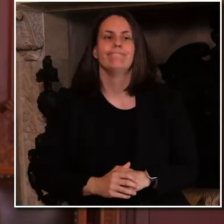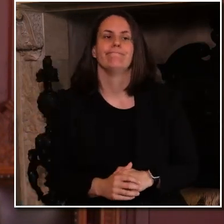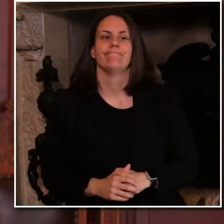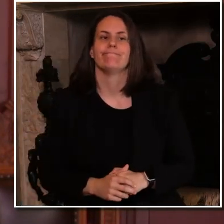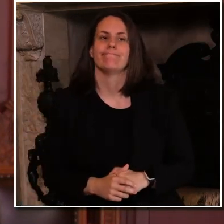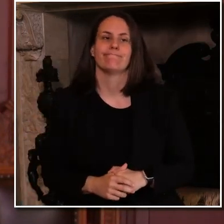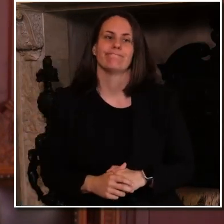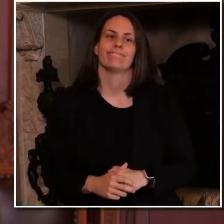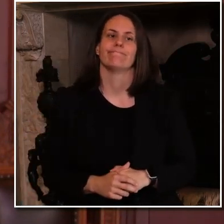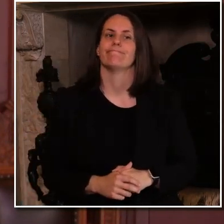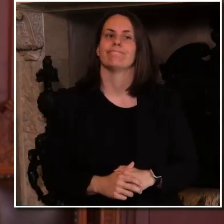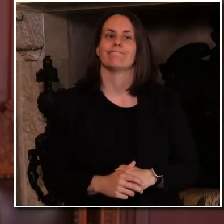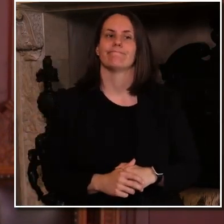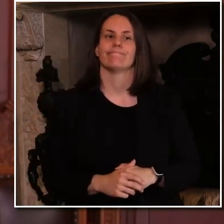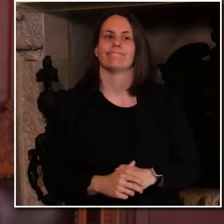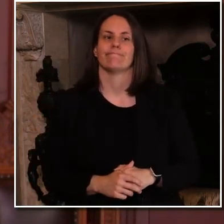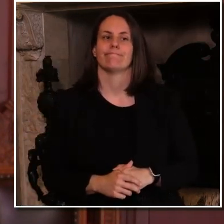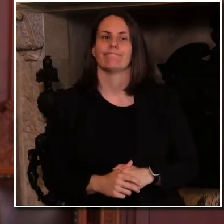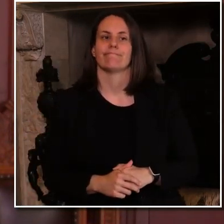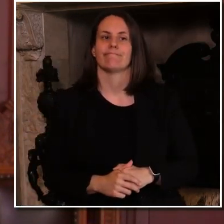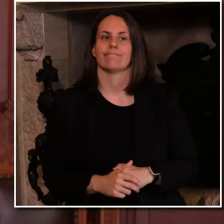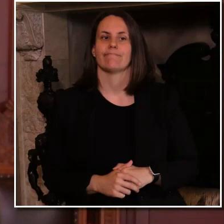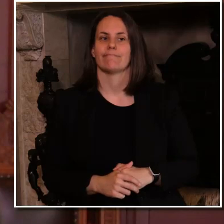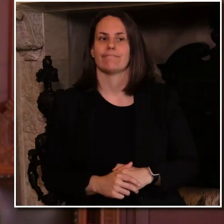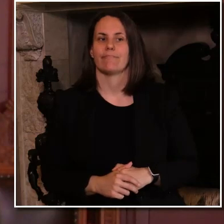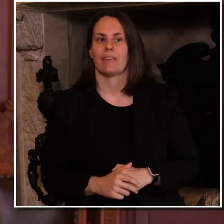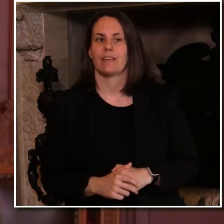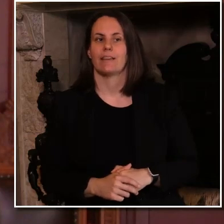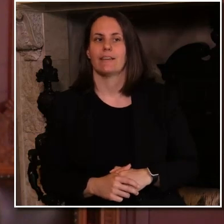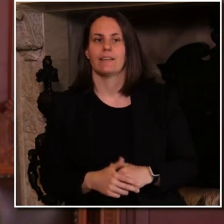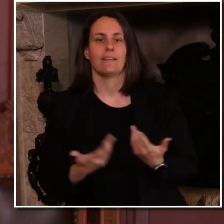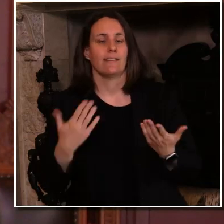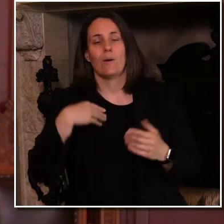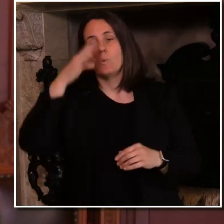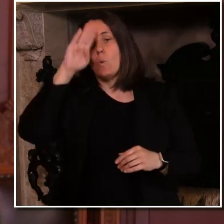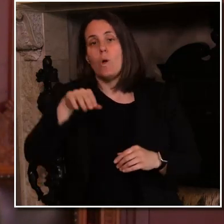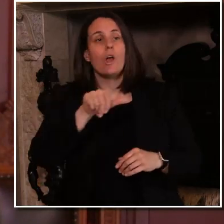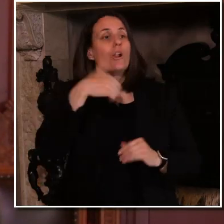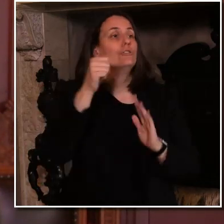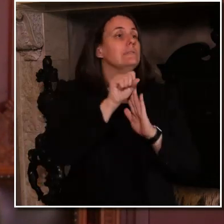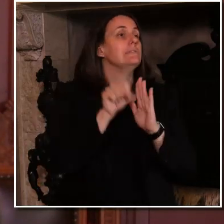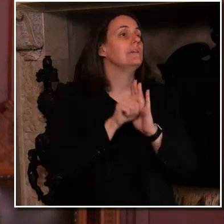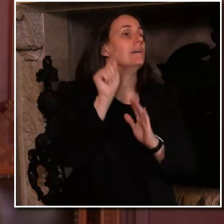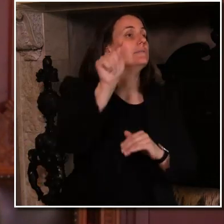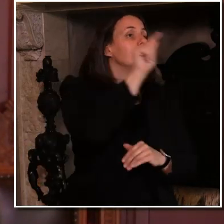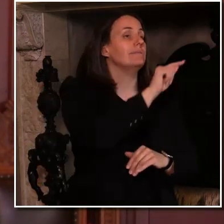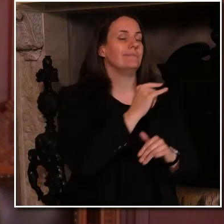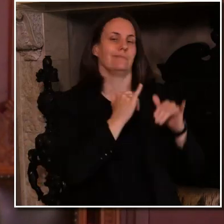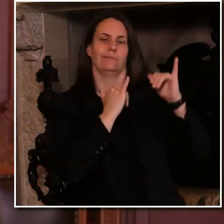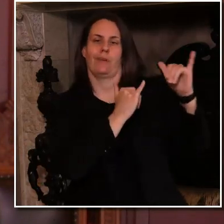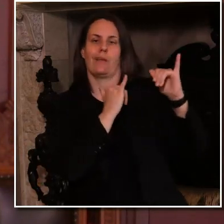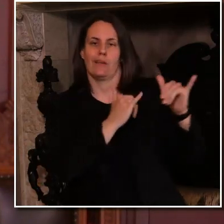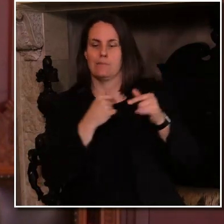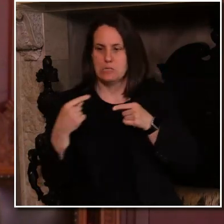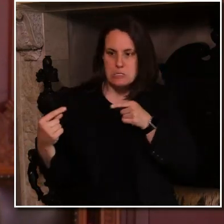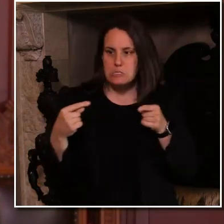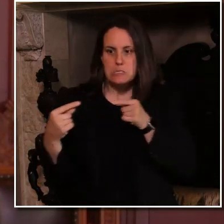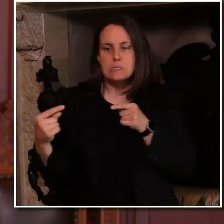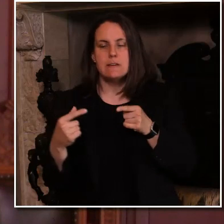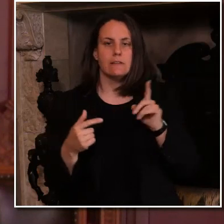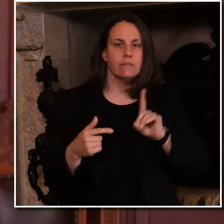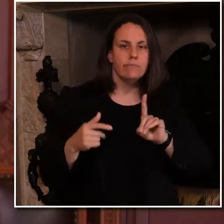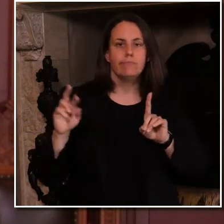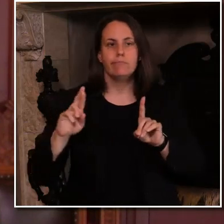Governor DeWine, he does a great job. They work hard at what they're doing. They have support by both sides of the aisle. Obviously not